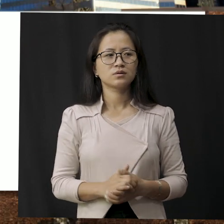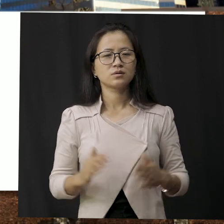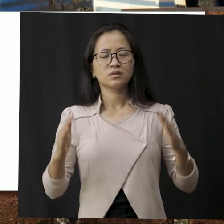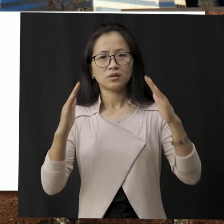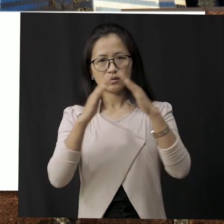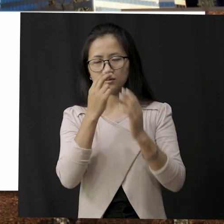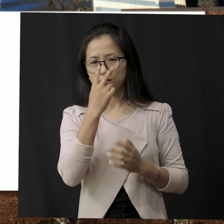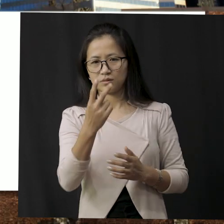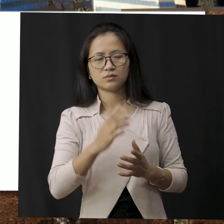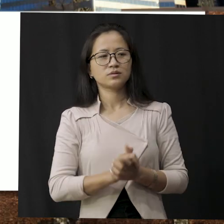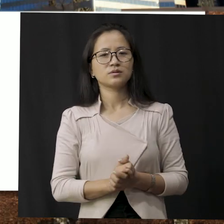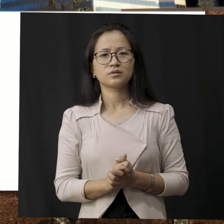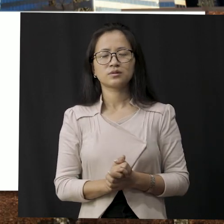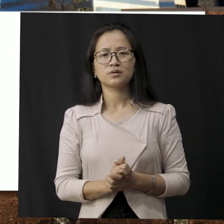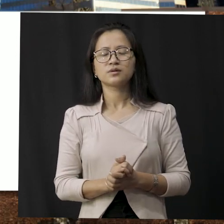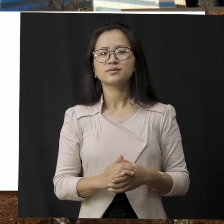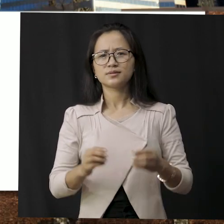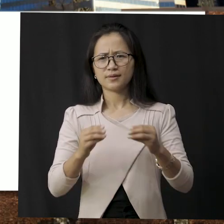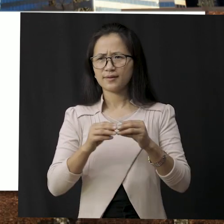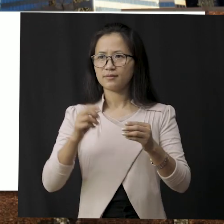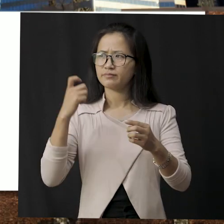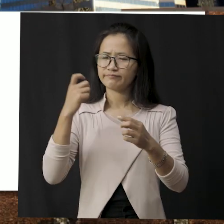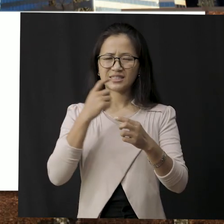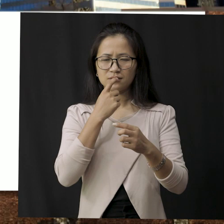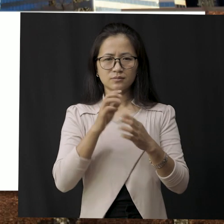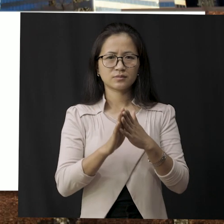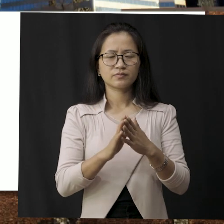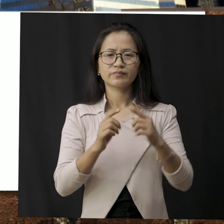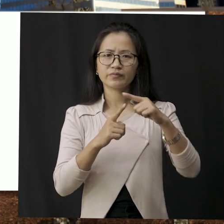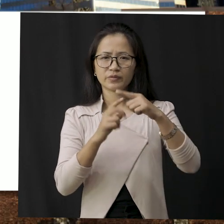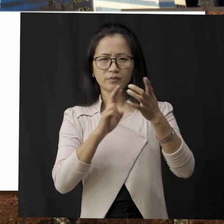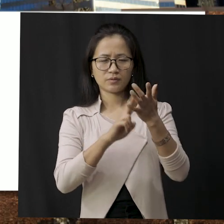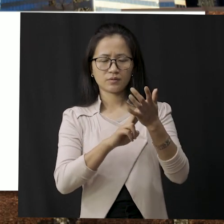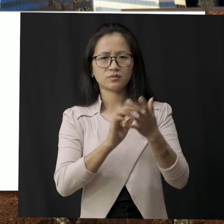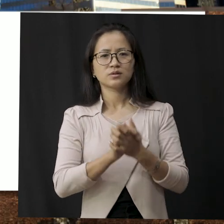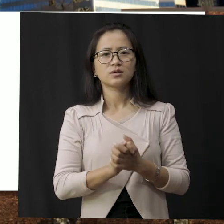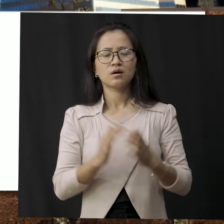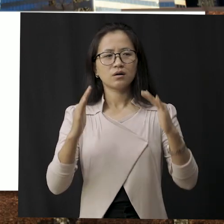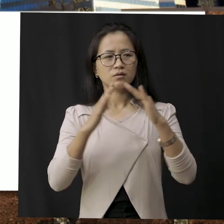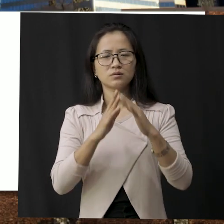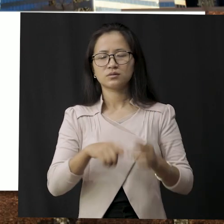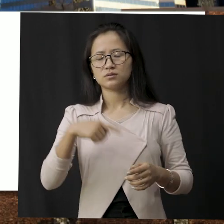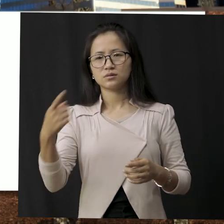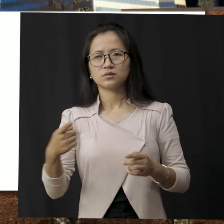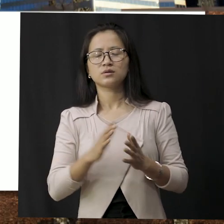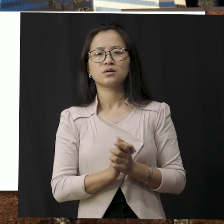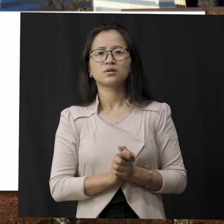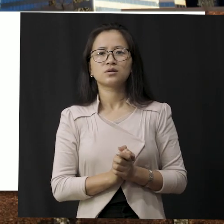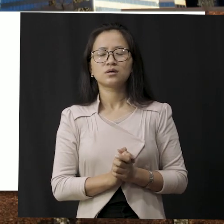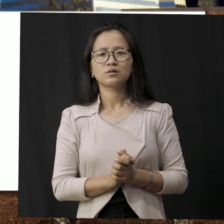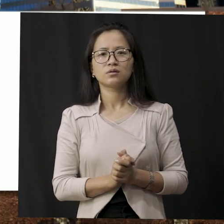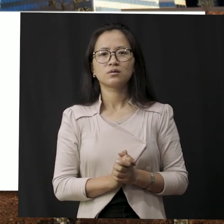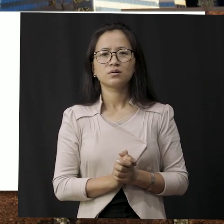that you see here, it is a tin house. And students, the second houses that we see here,